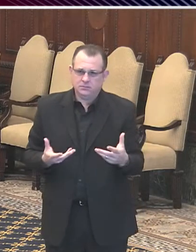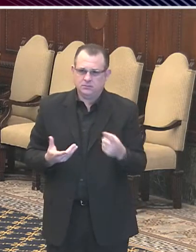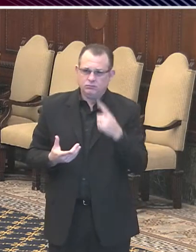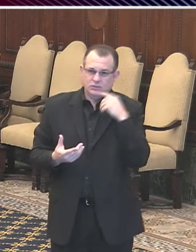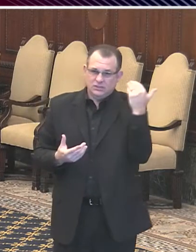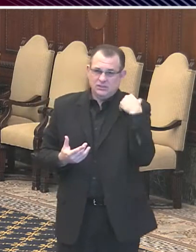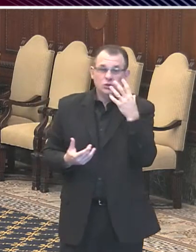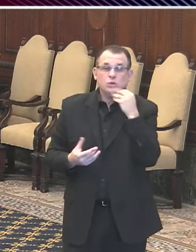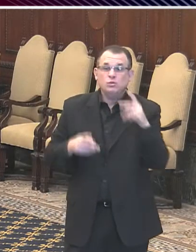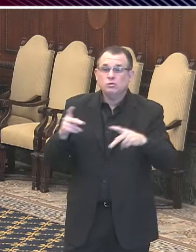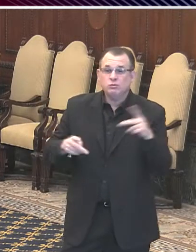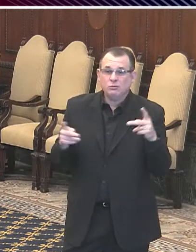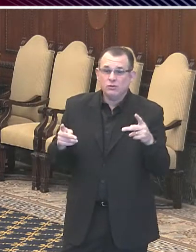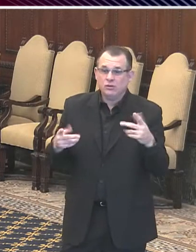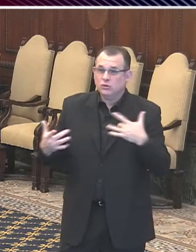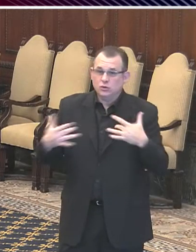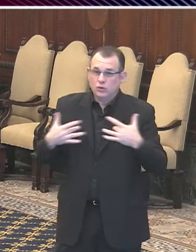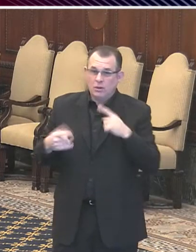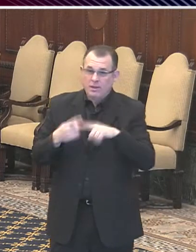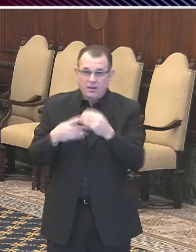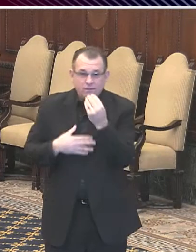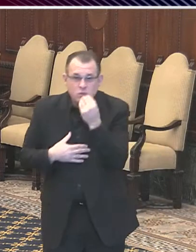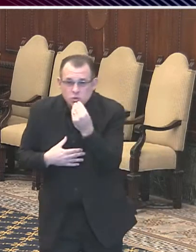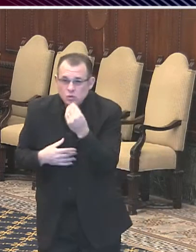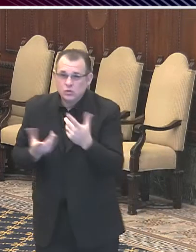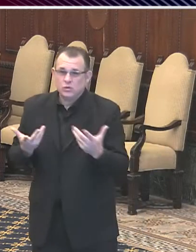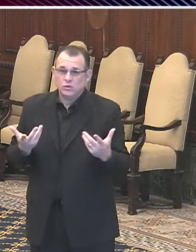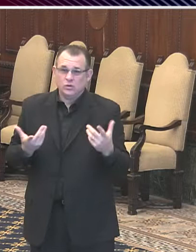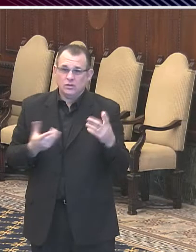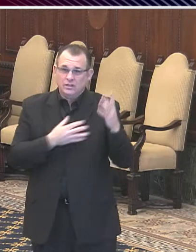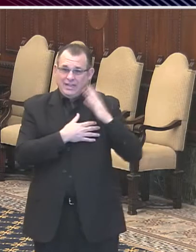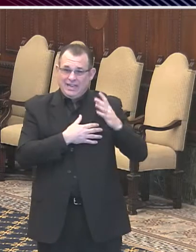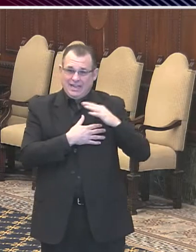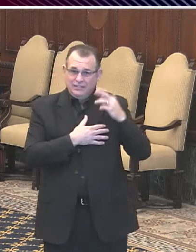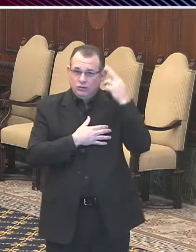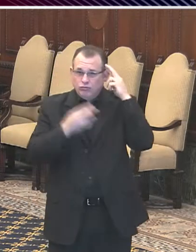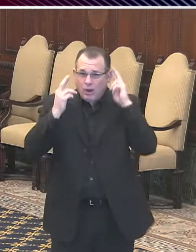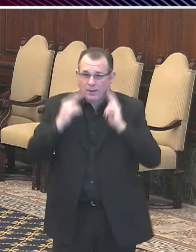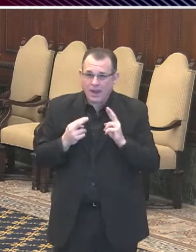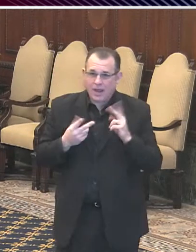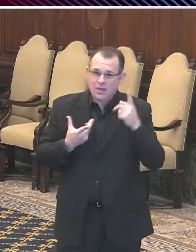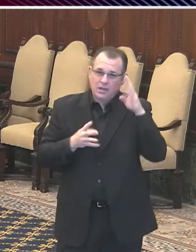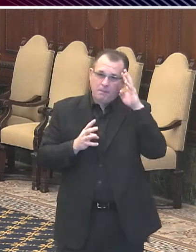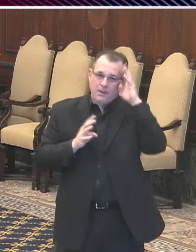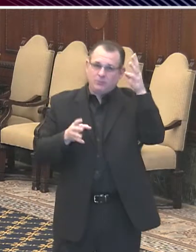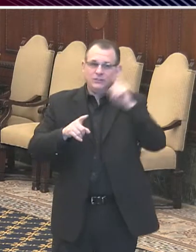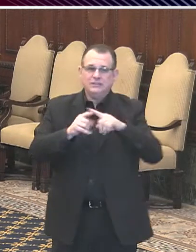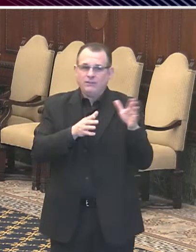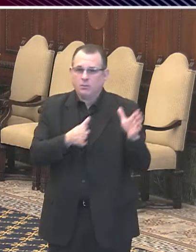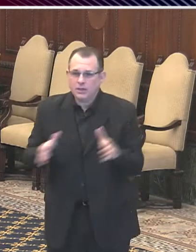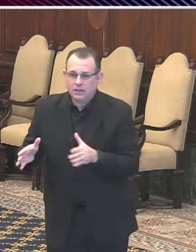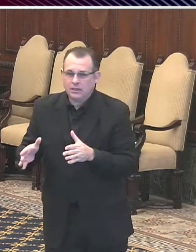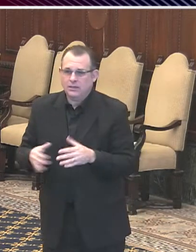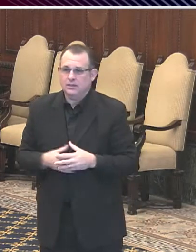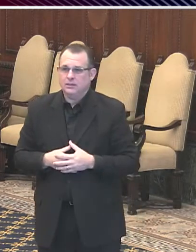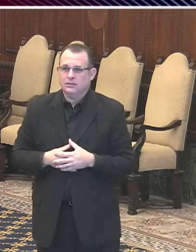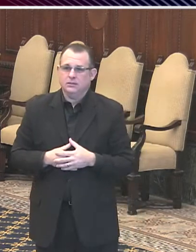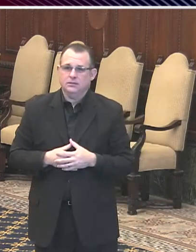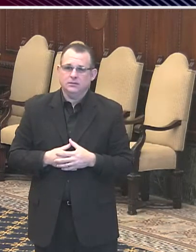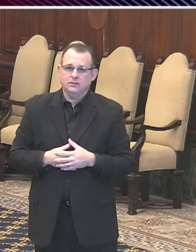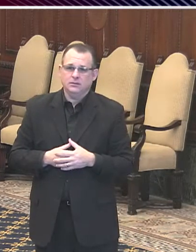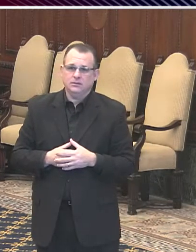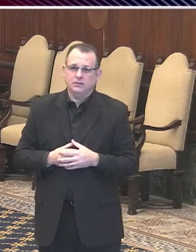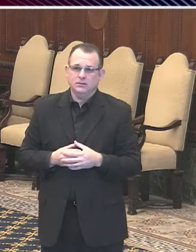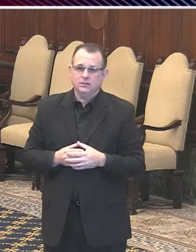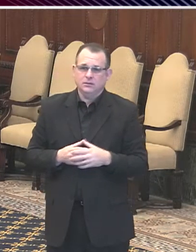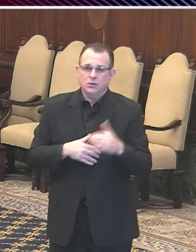the easy availability of food, the ancient rabbis came up with an alternative, setting leavened goods aside